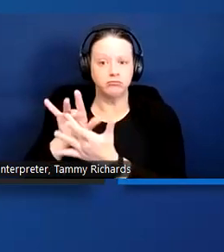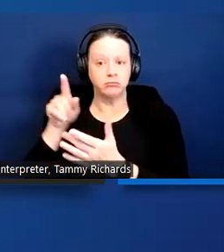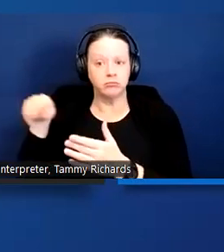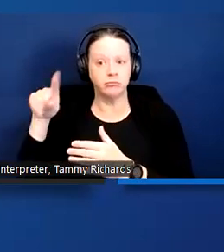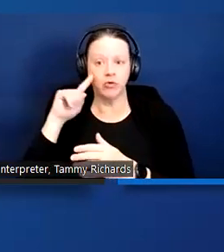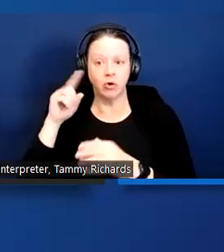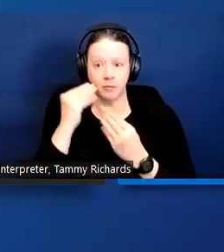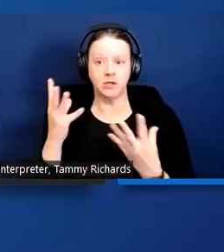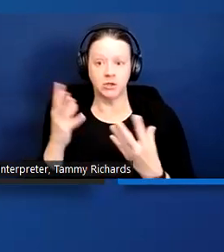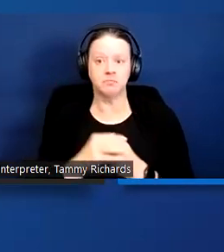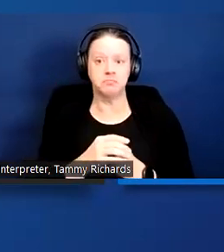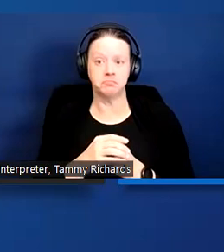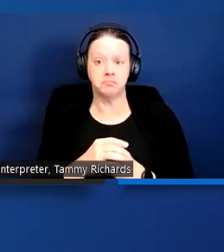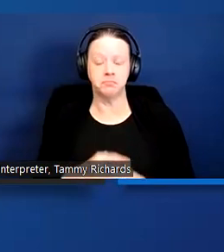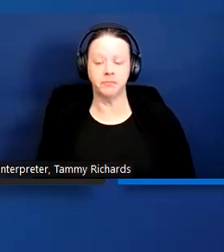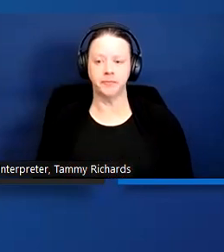information.